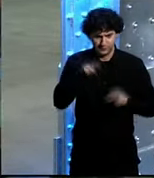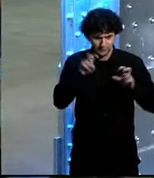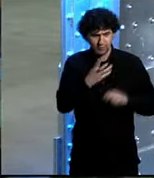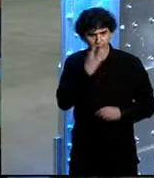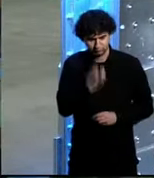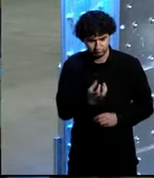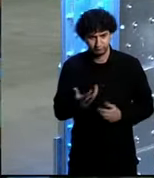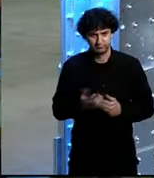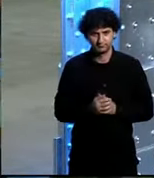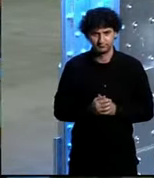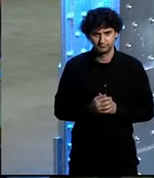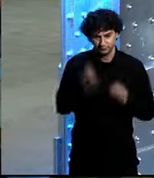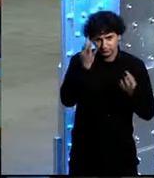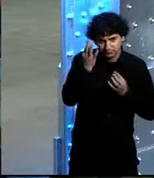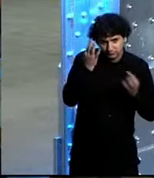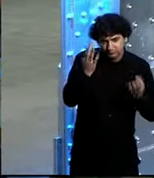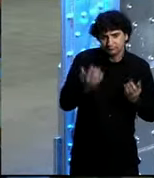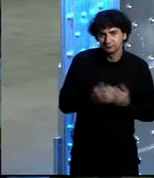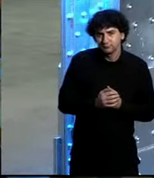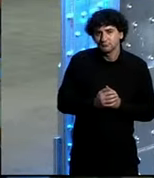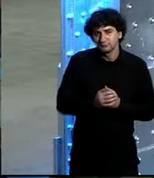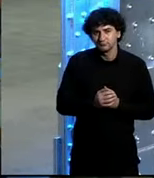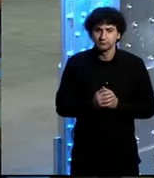talked about seriality